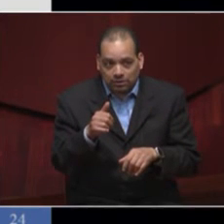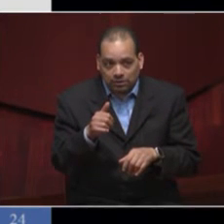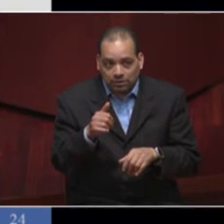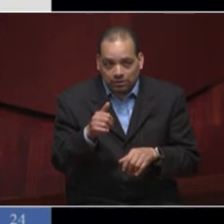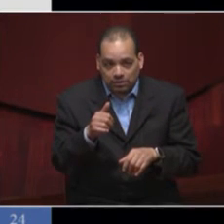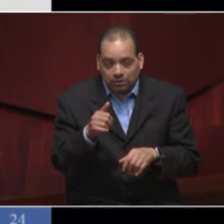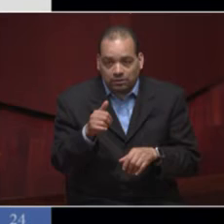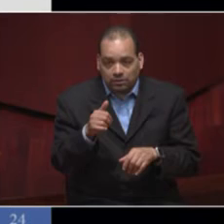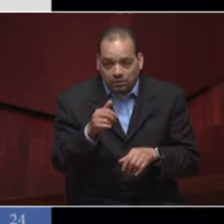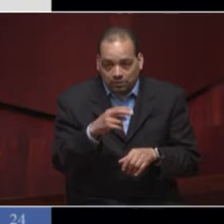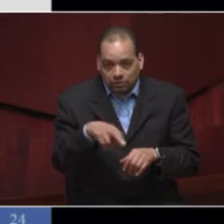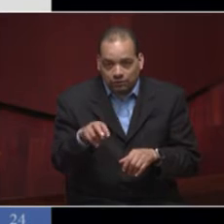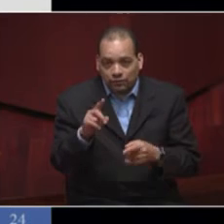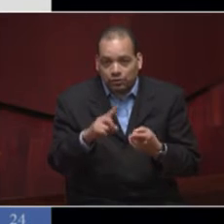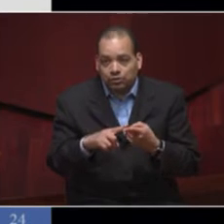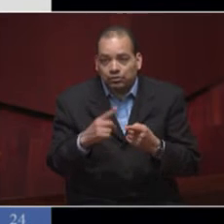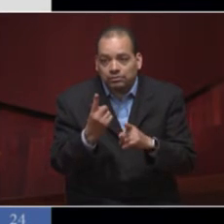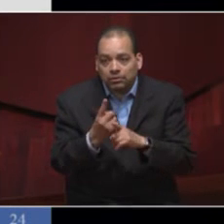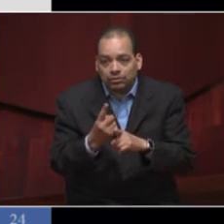appropriate records.